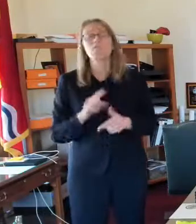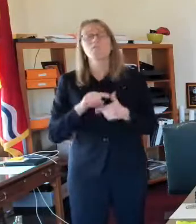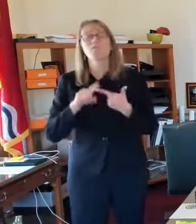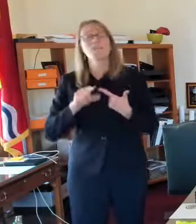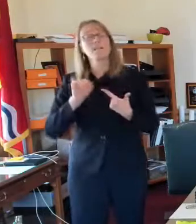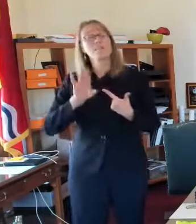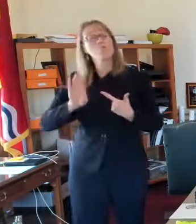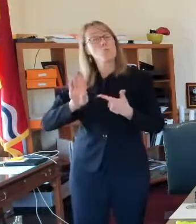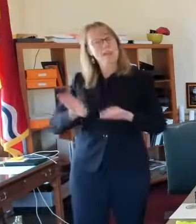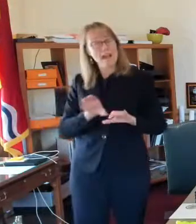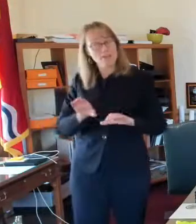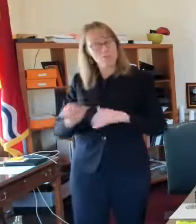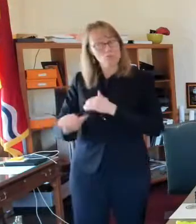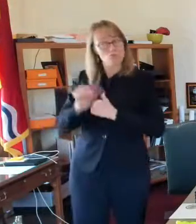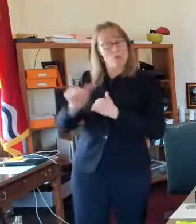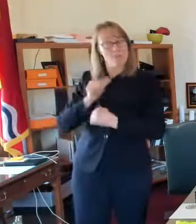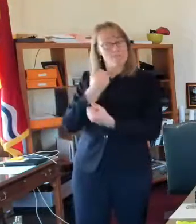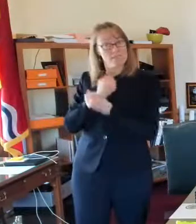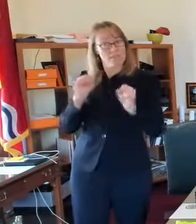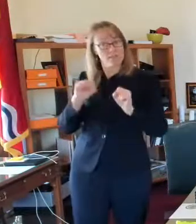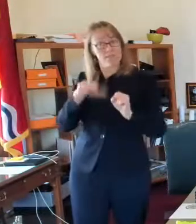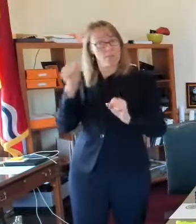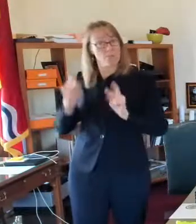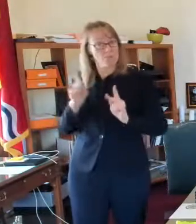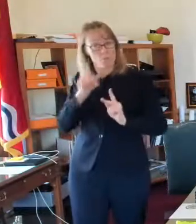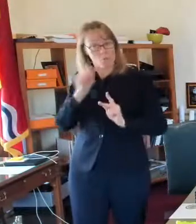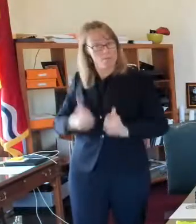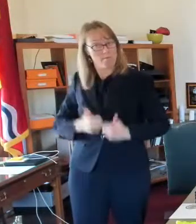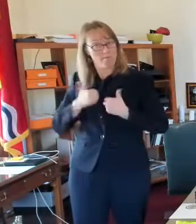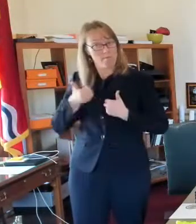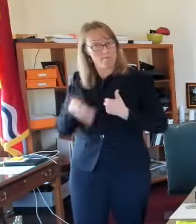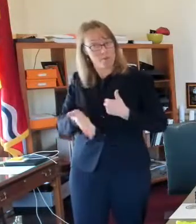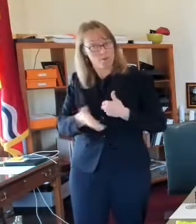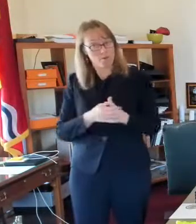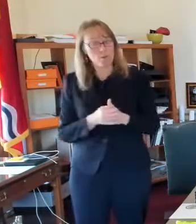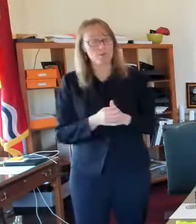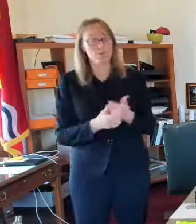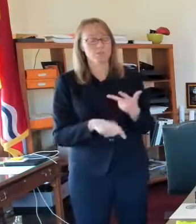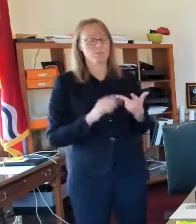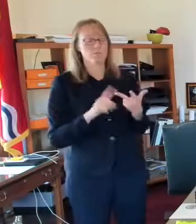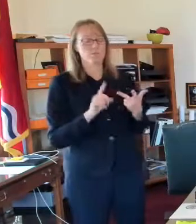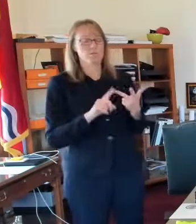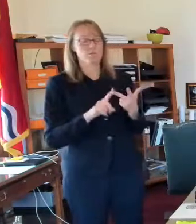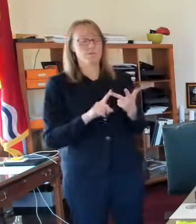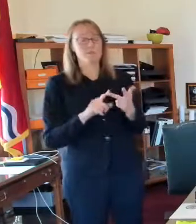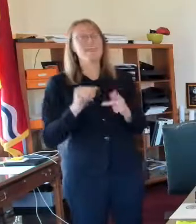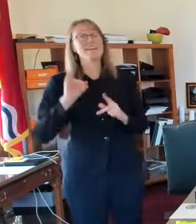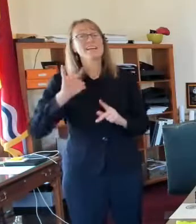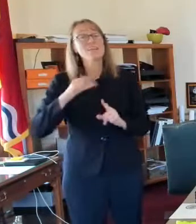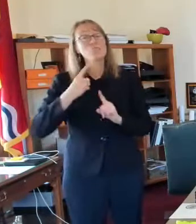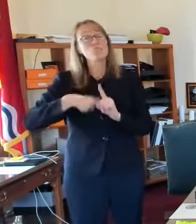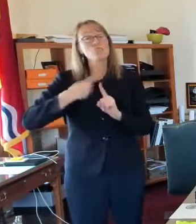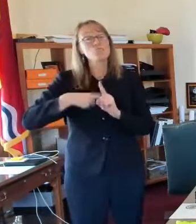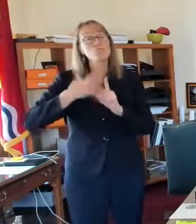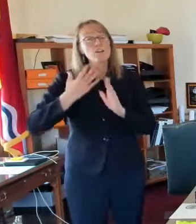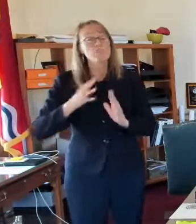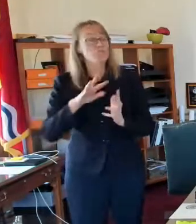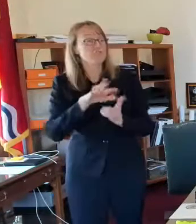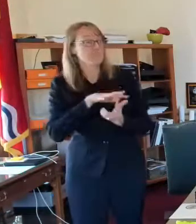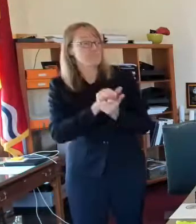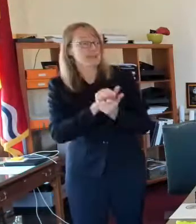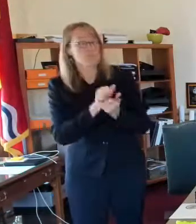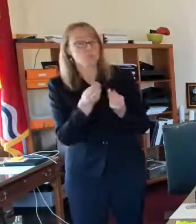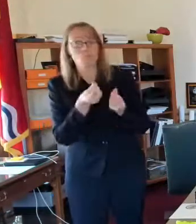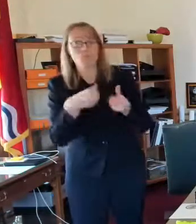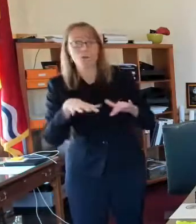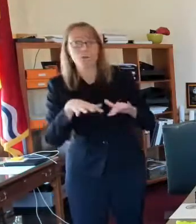residents, your tenants who might be damaging your property or posing an immediate or